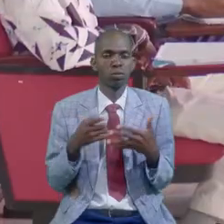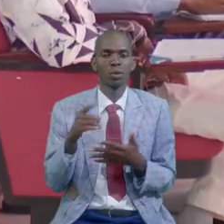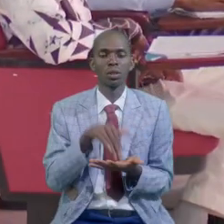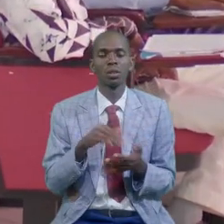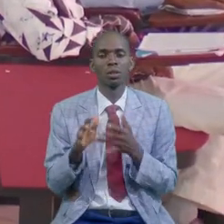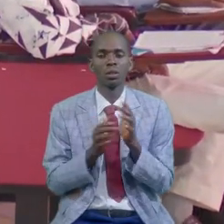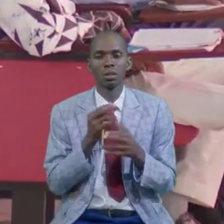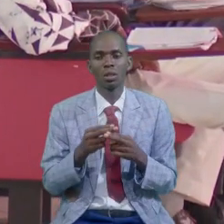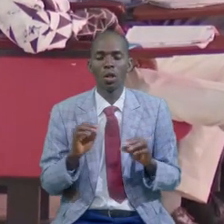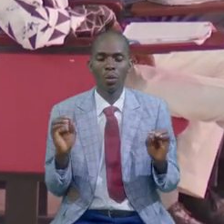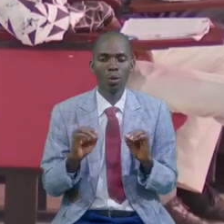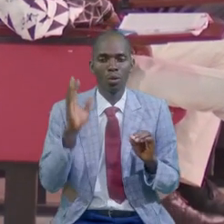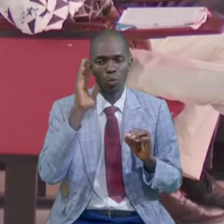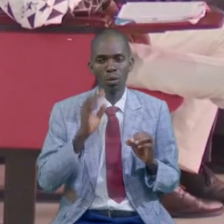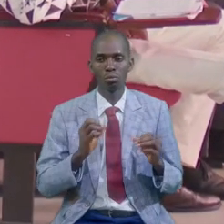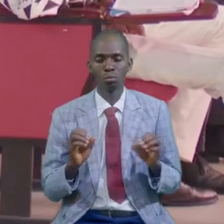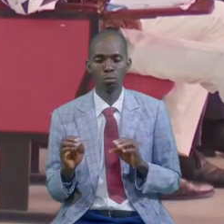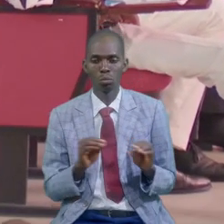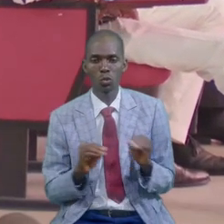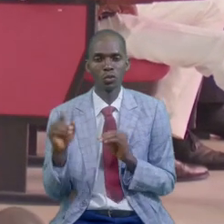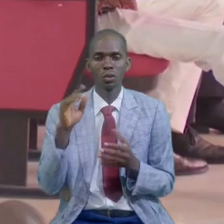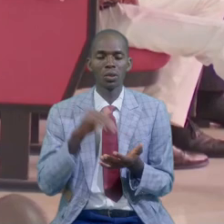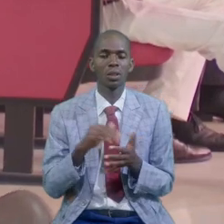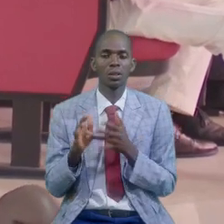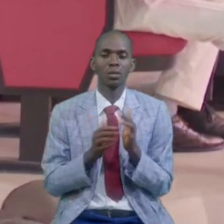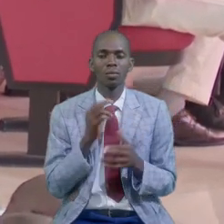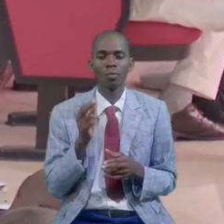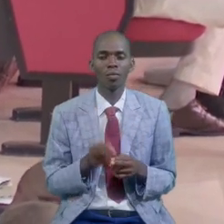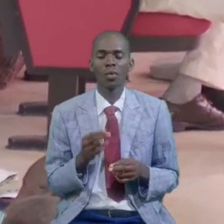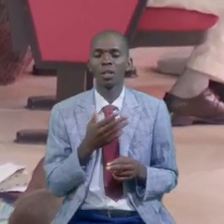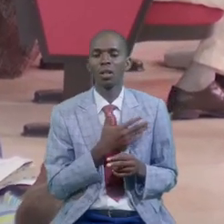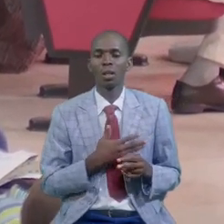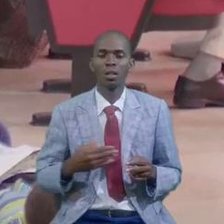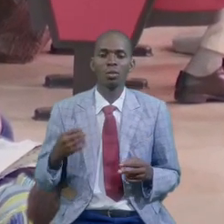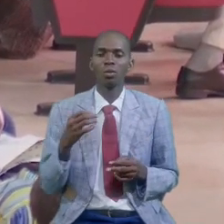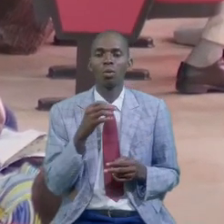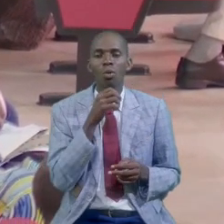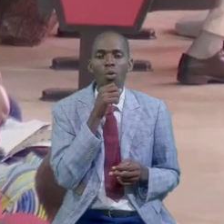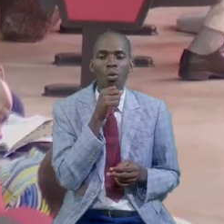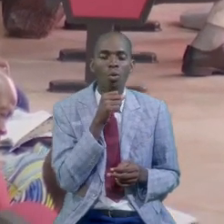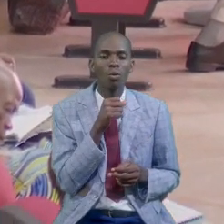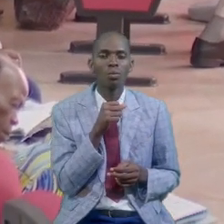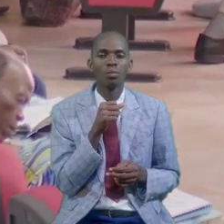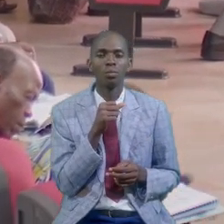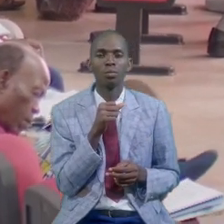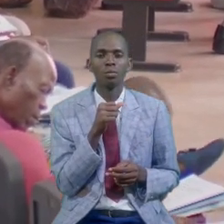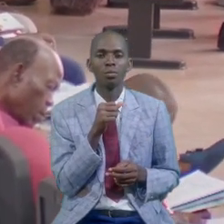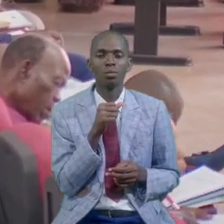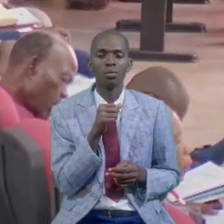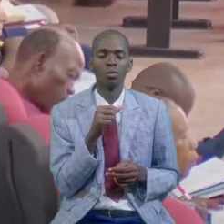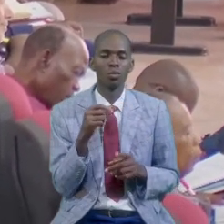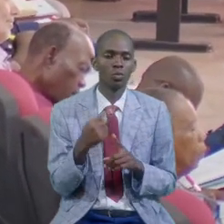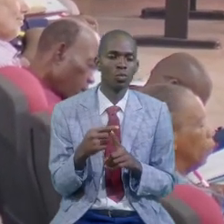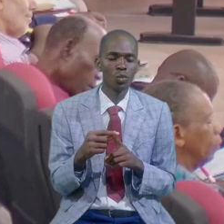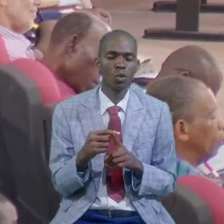Nothing will shake you. Yeah. And the old, old prayer, I'm giving up. I want to